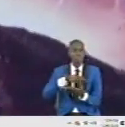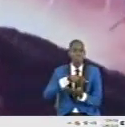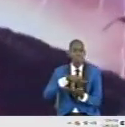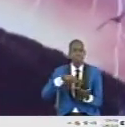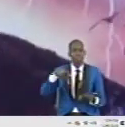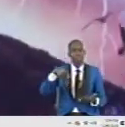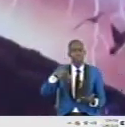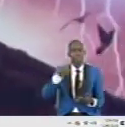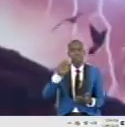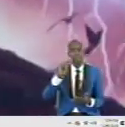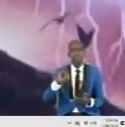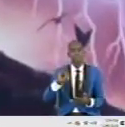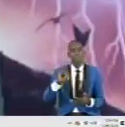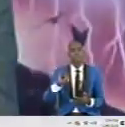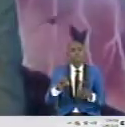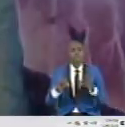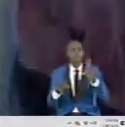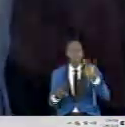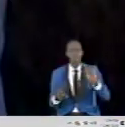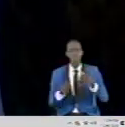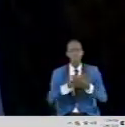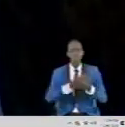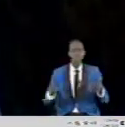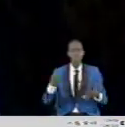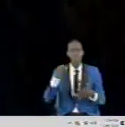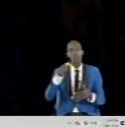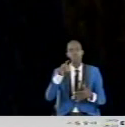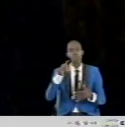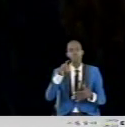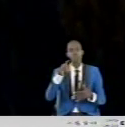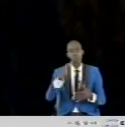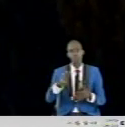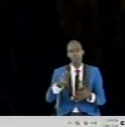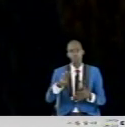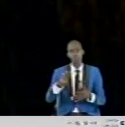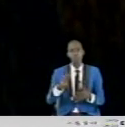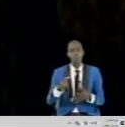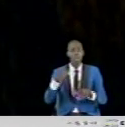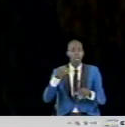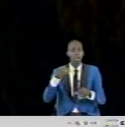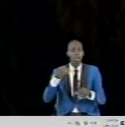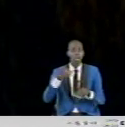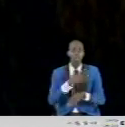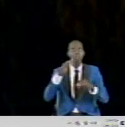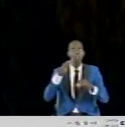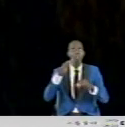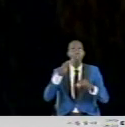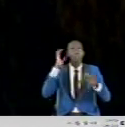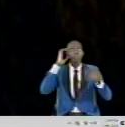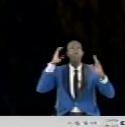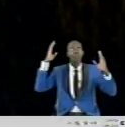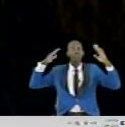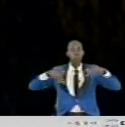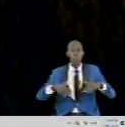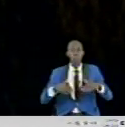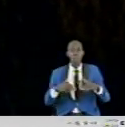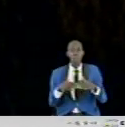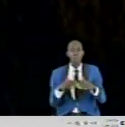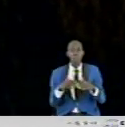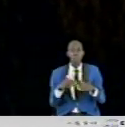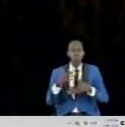at the range down manner upon them to each and are giving